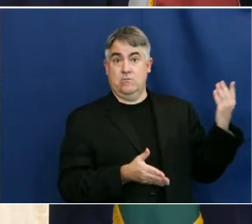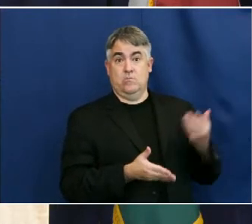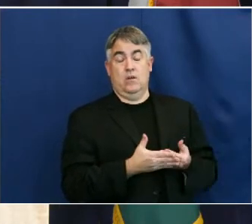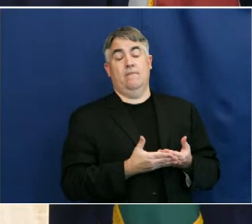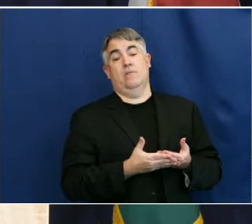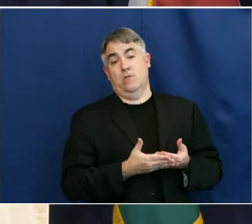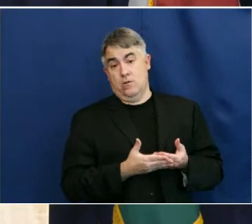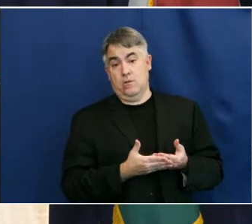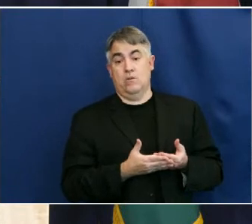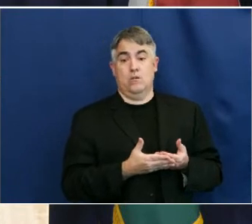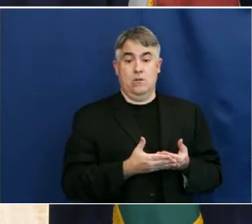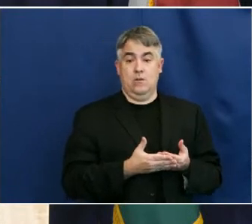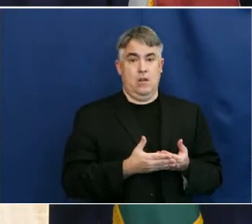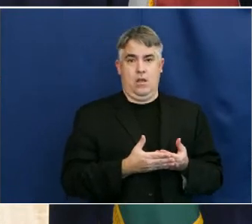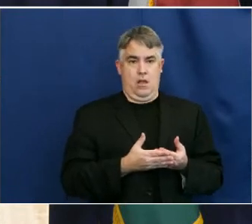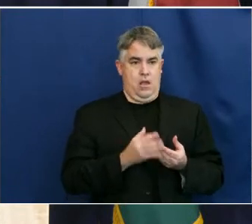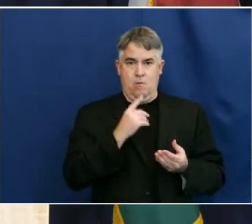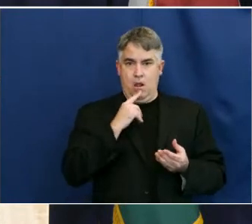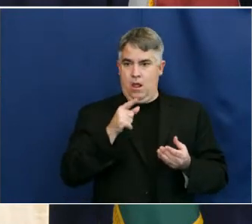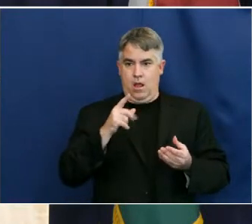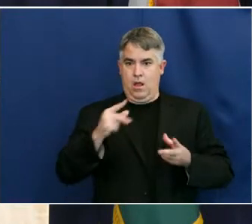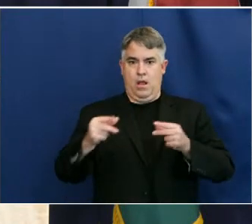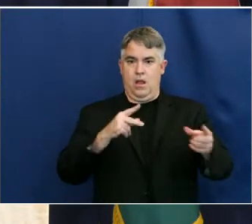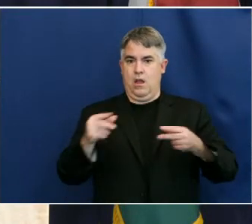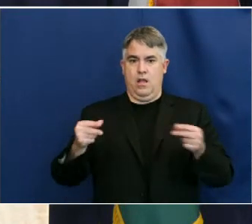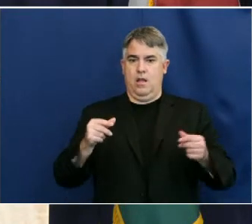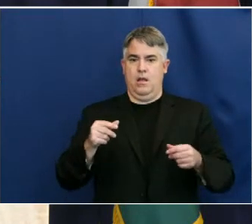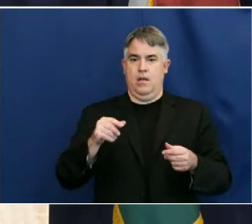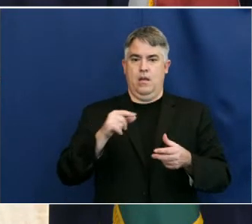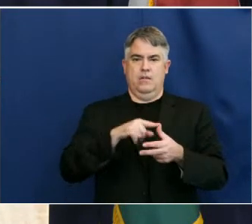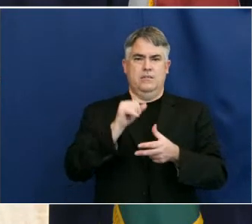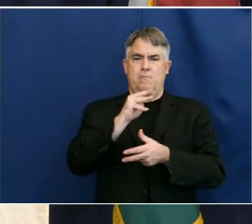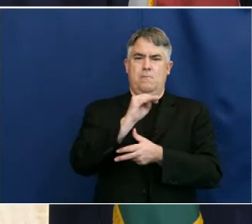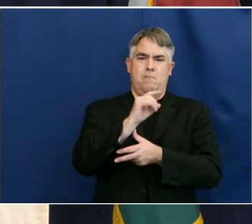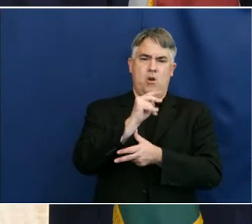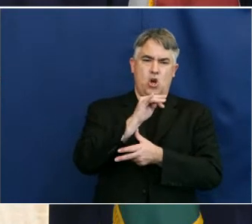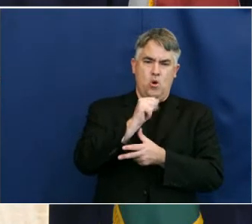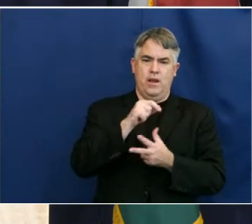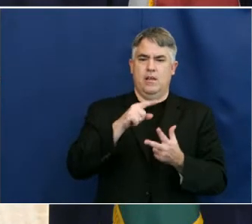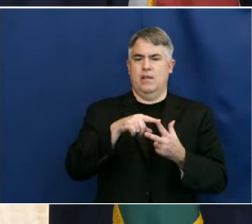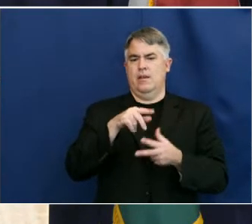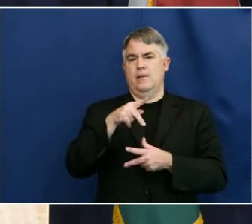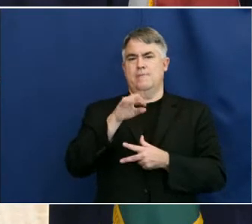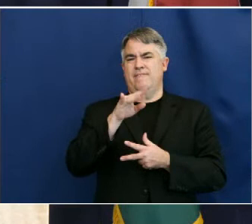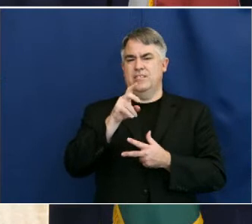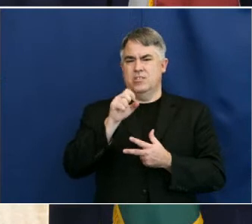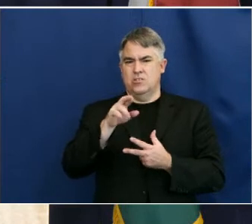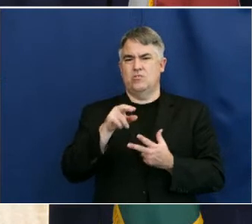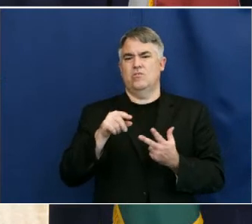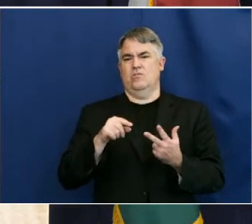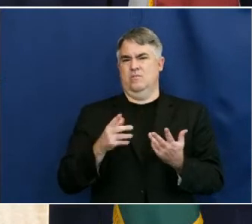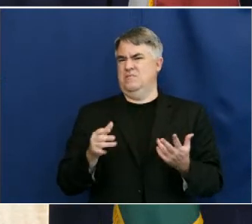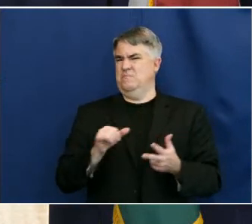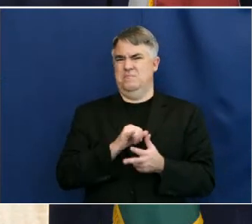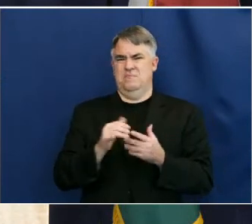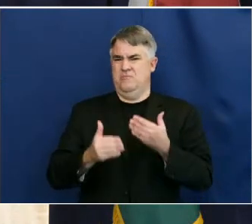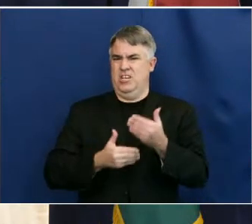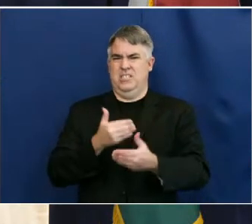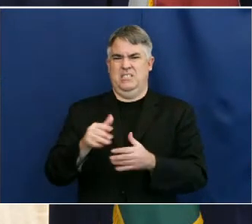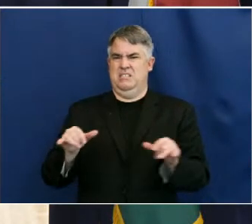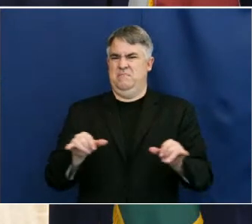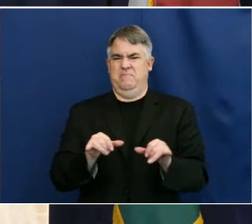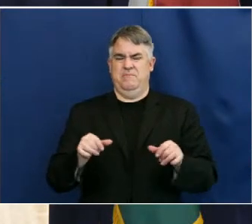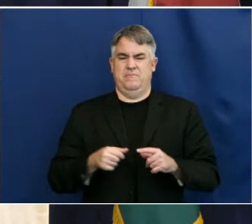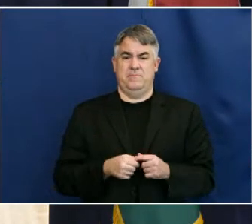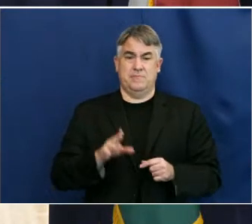currently using for Pfizer and Moderna. Keep in mind also that while